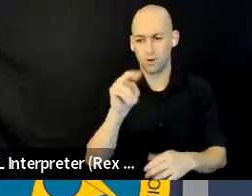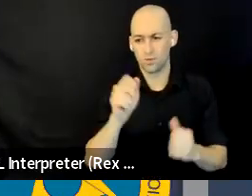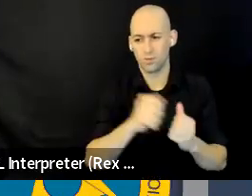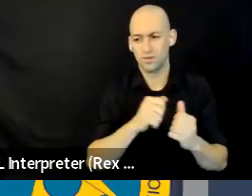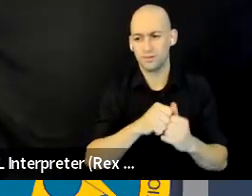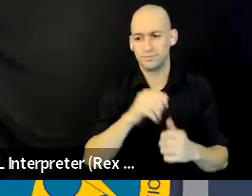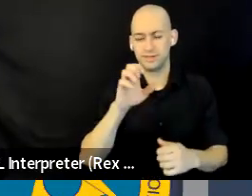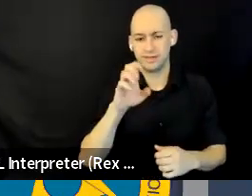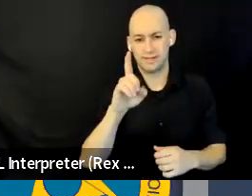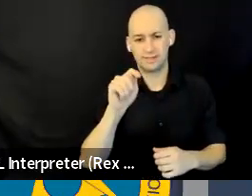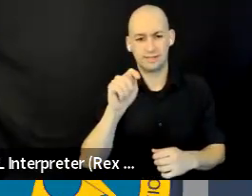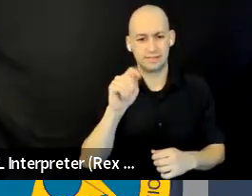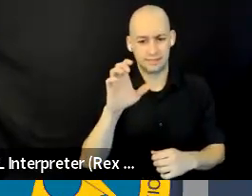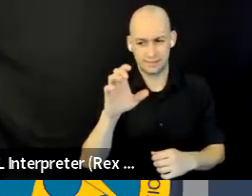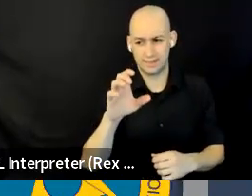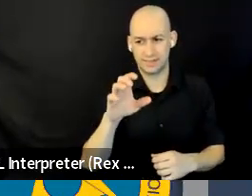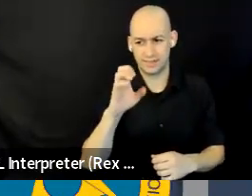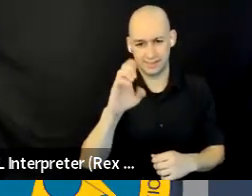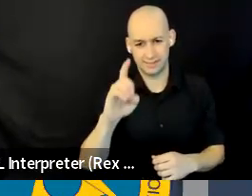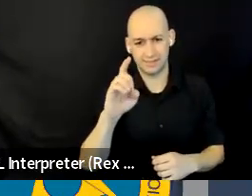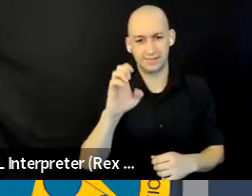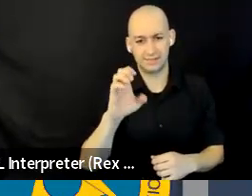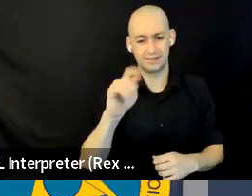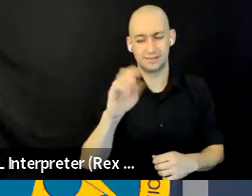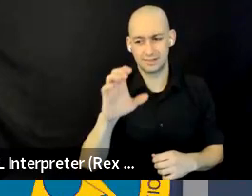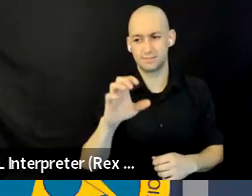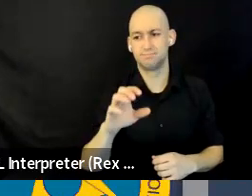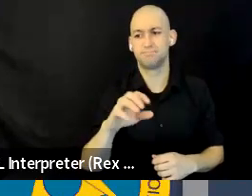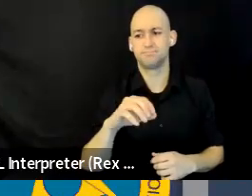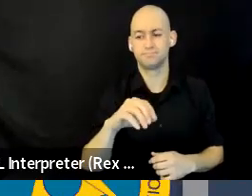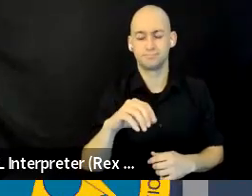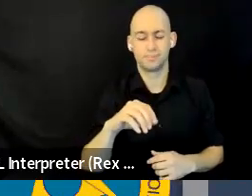or EDCTC. The US 50 Trip to Green